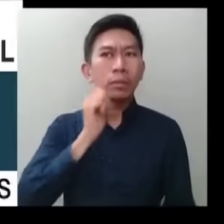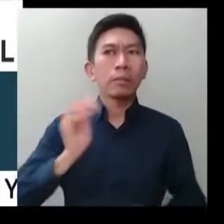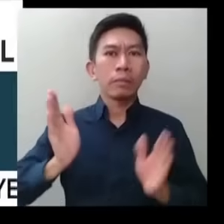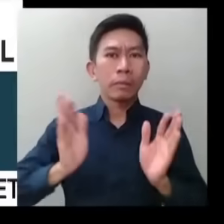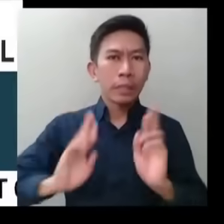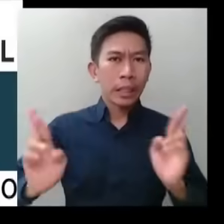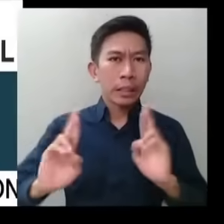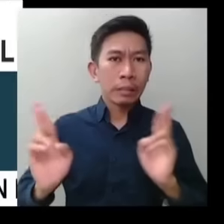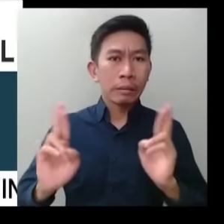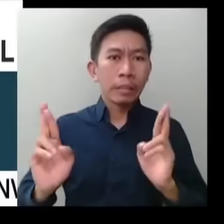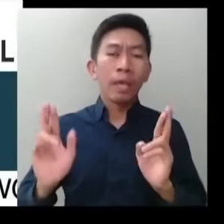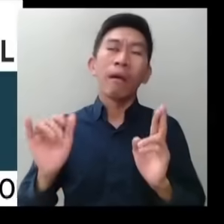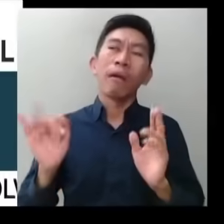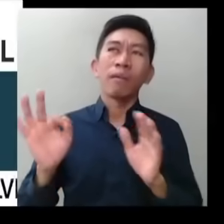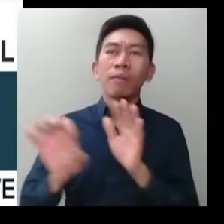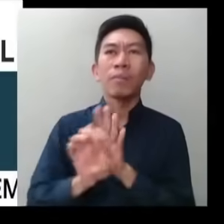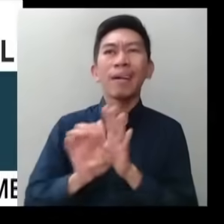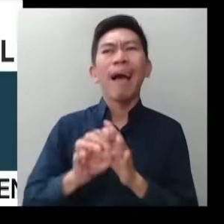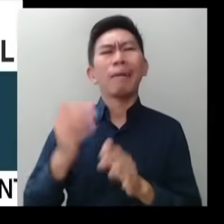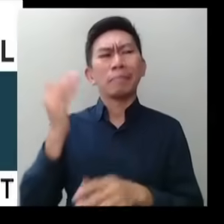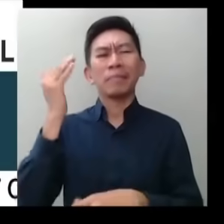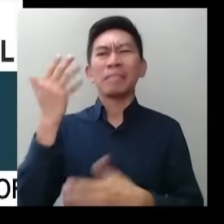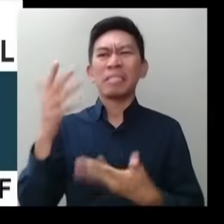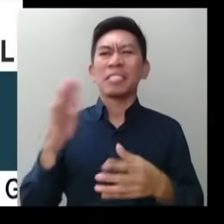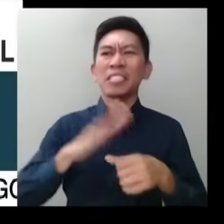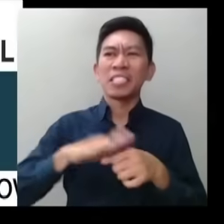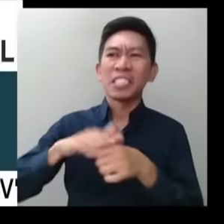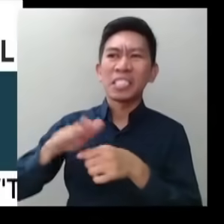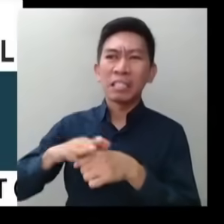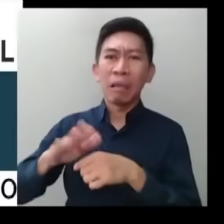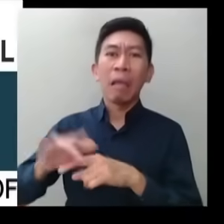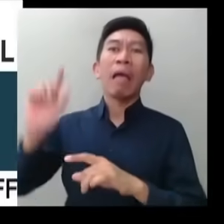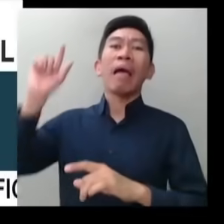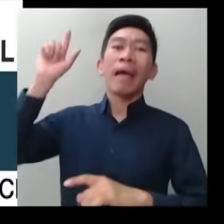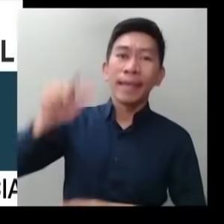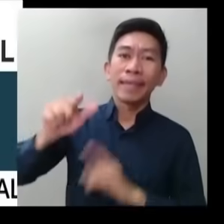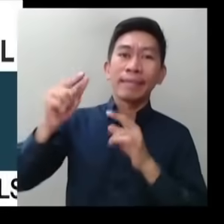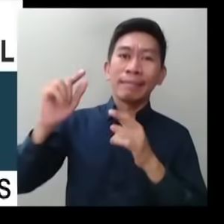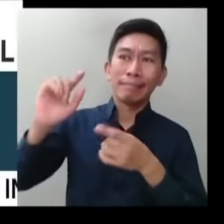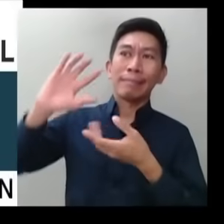thought we have prepared enough, then nature or disasters